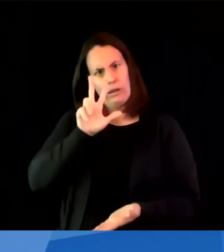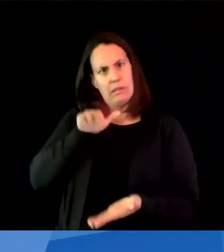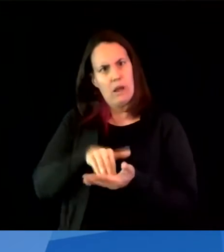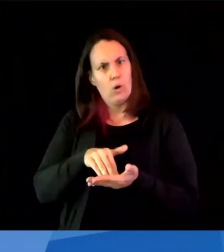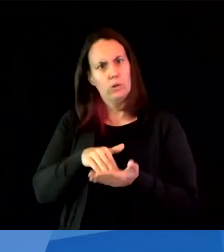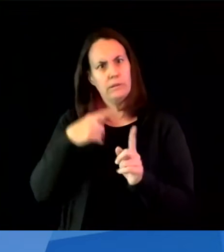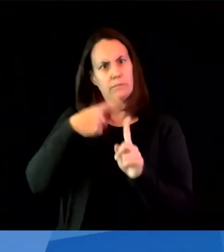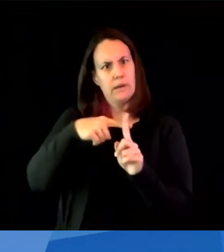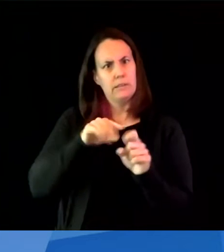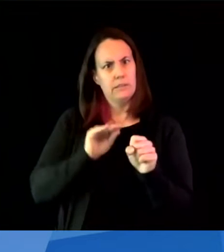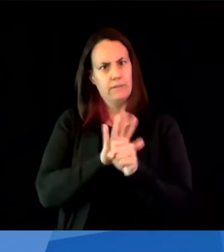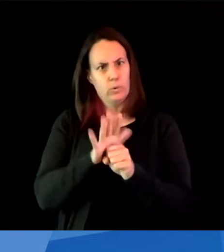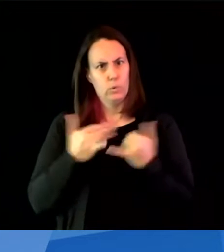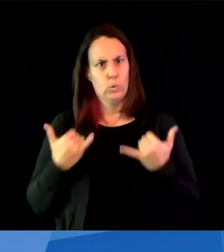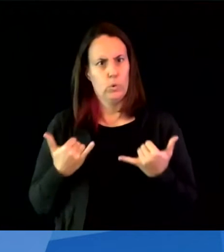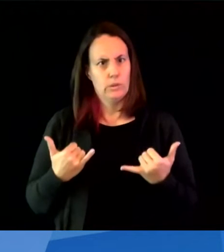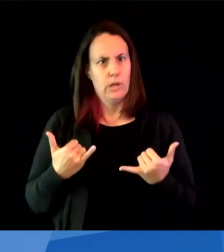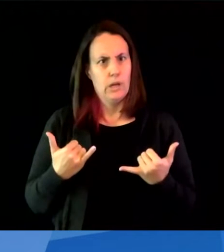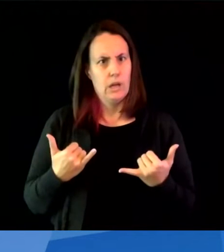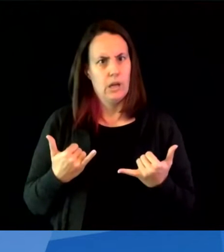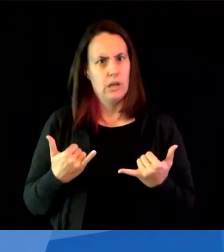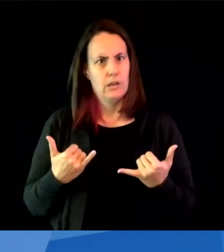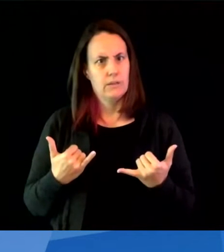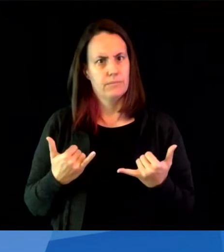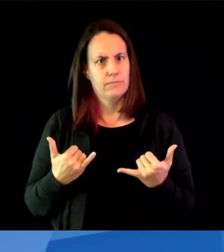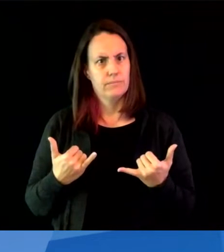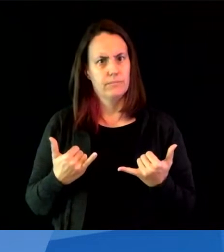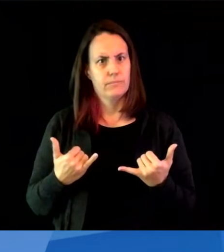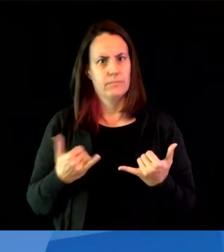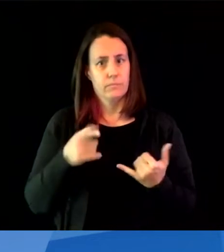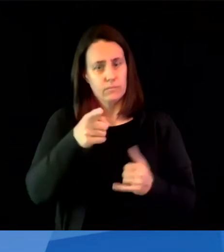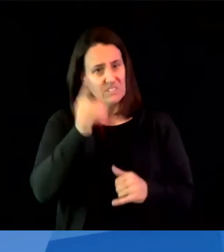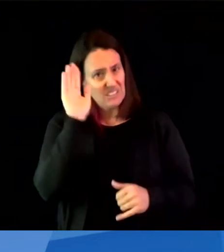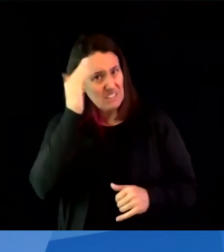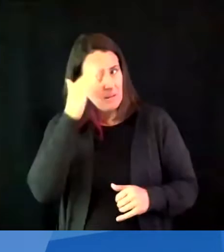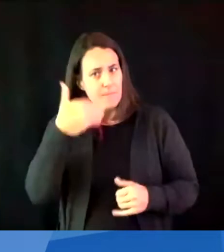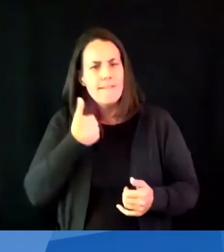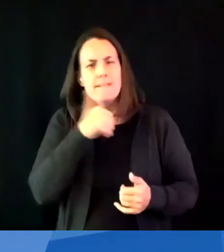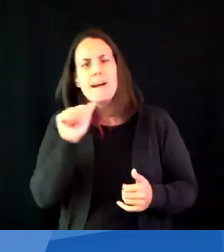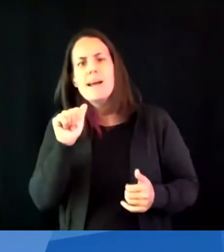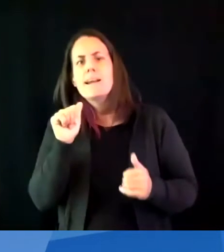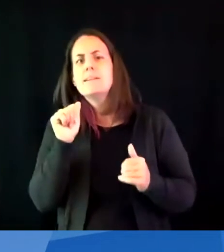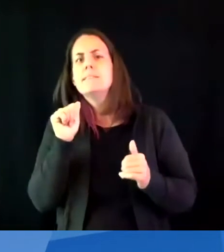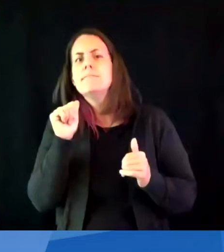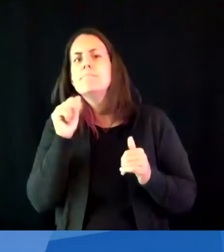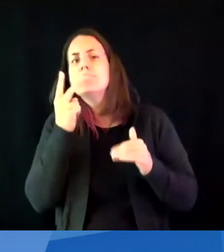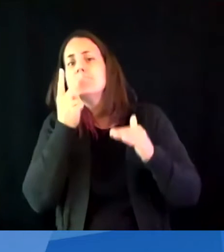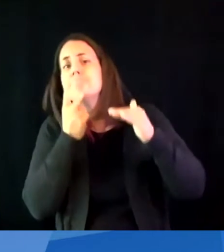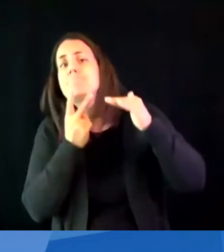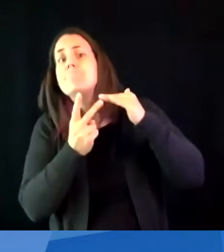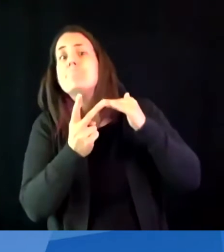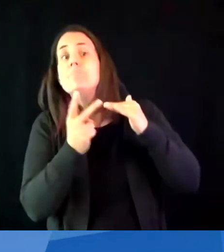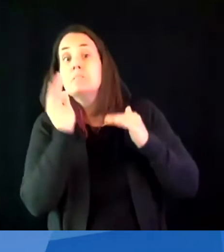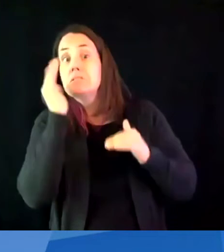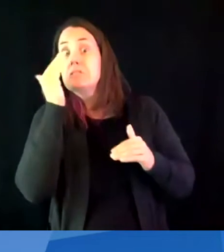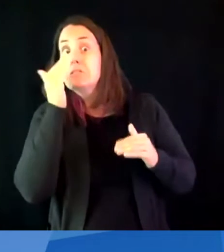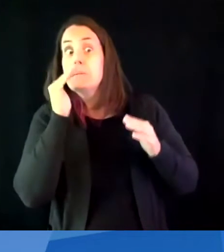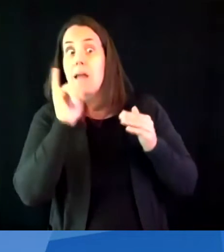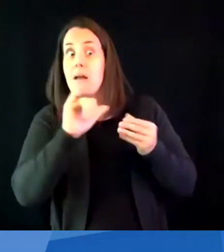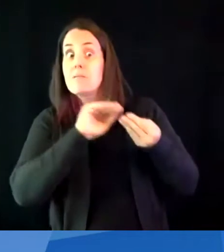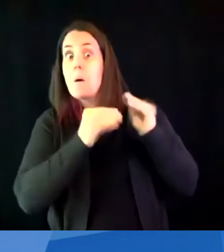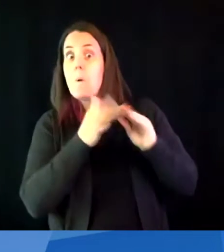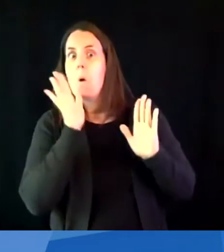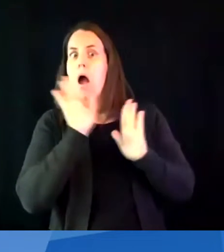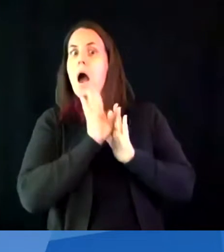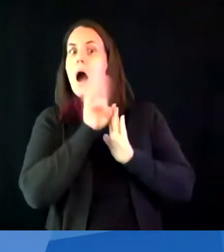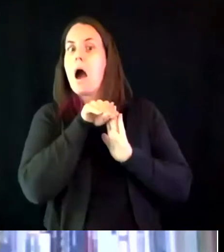sign of hope in the near future that things will slow down, that things are getting under control? Is there any reason that people have hope right now?